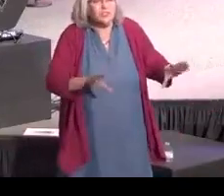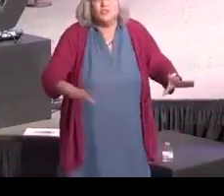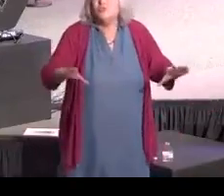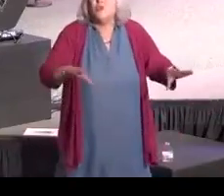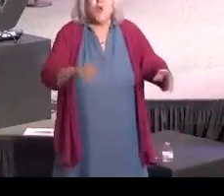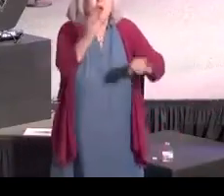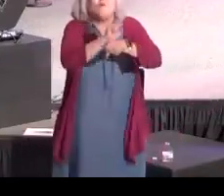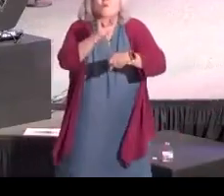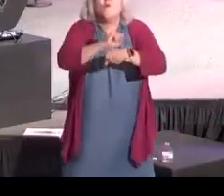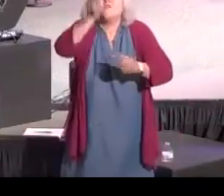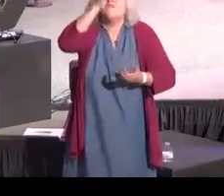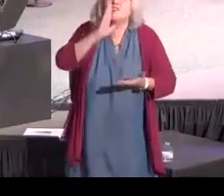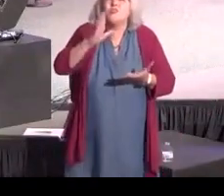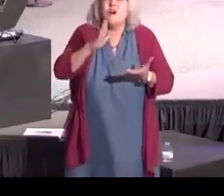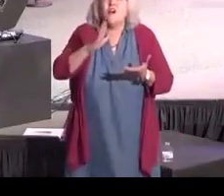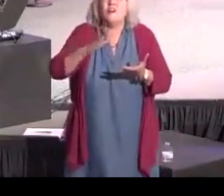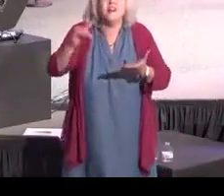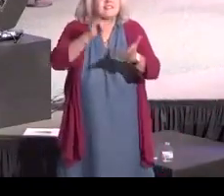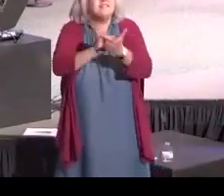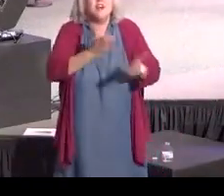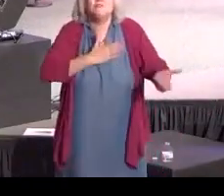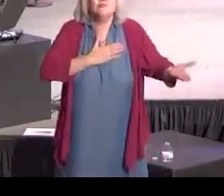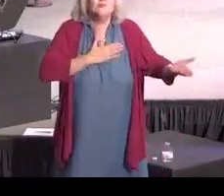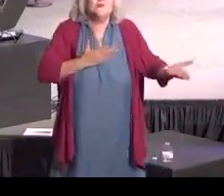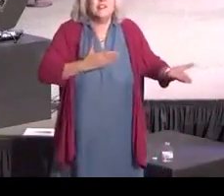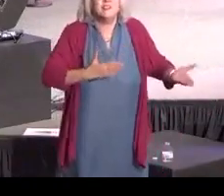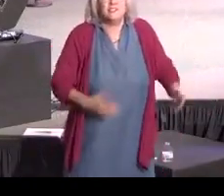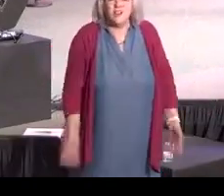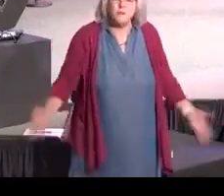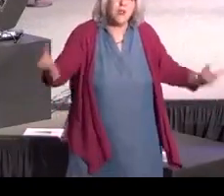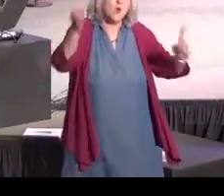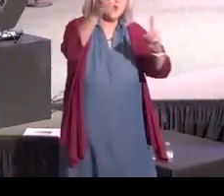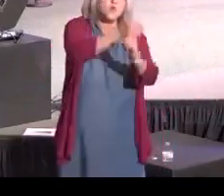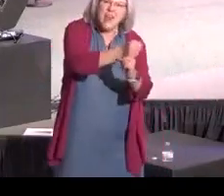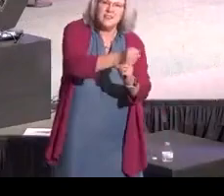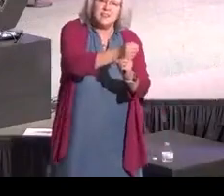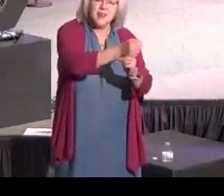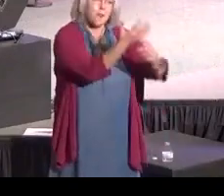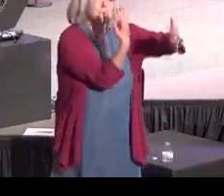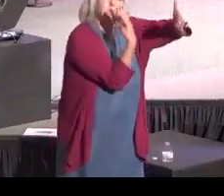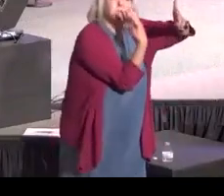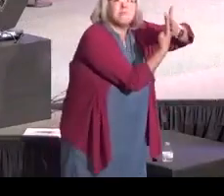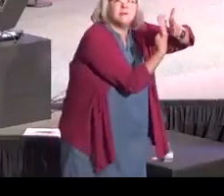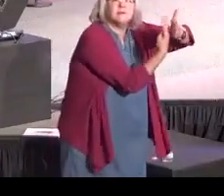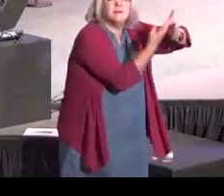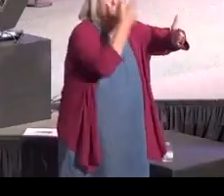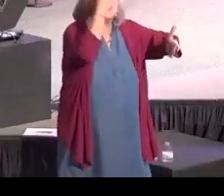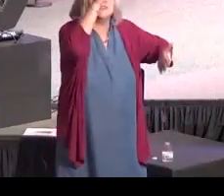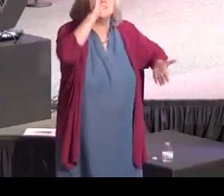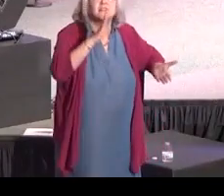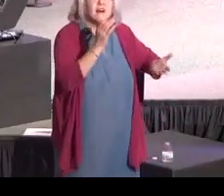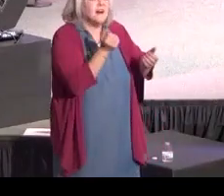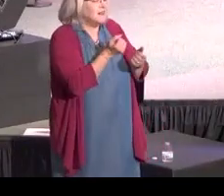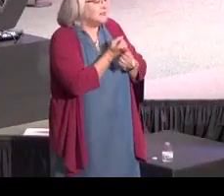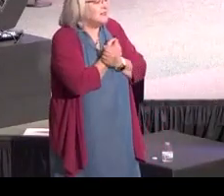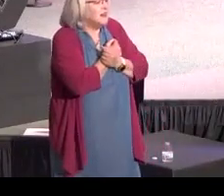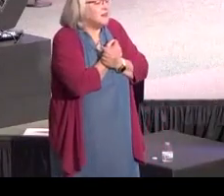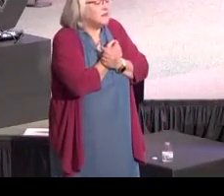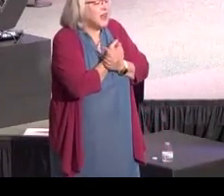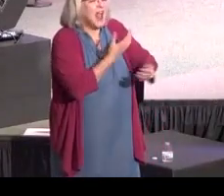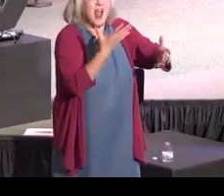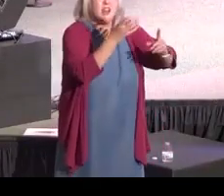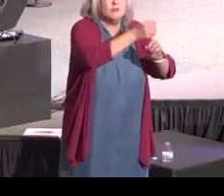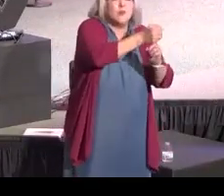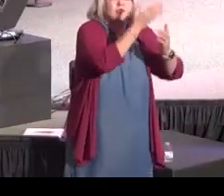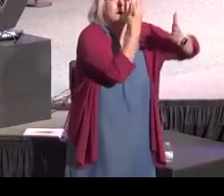so that he was willing to be arrested and imprisoned because of it. And he was arrested and he